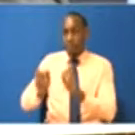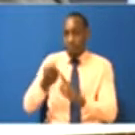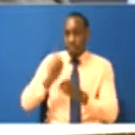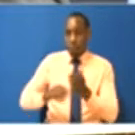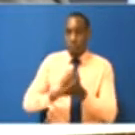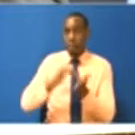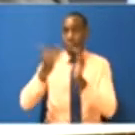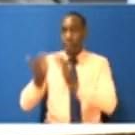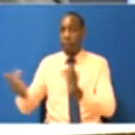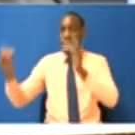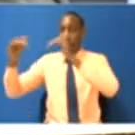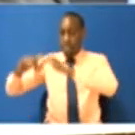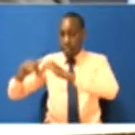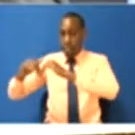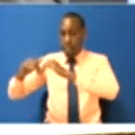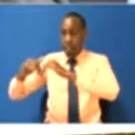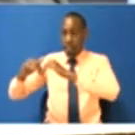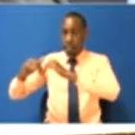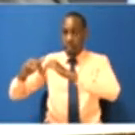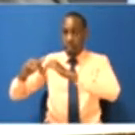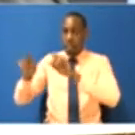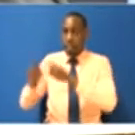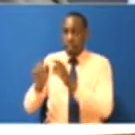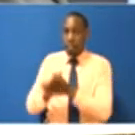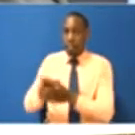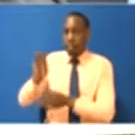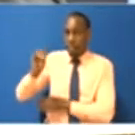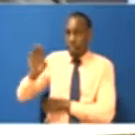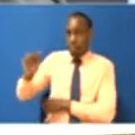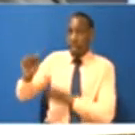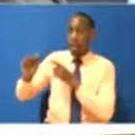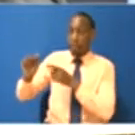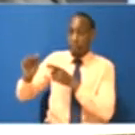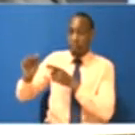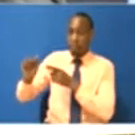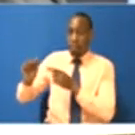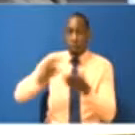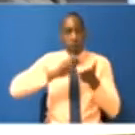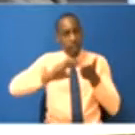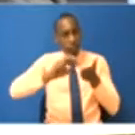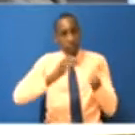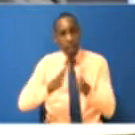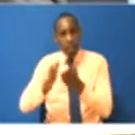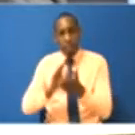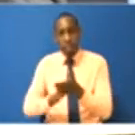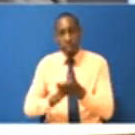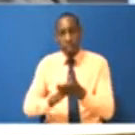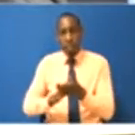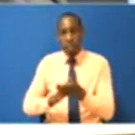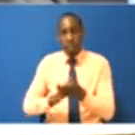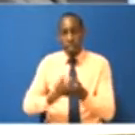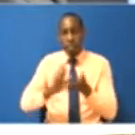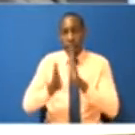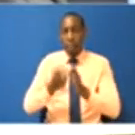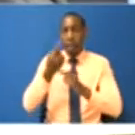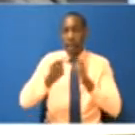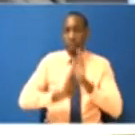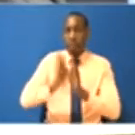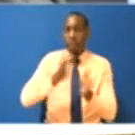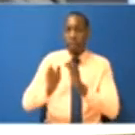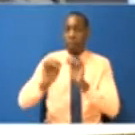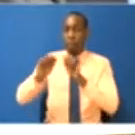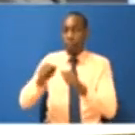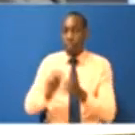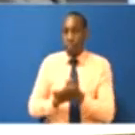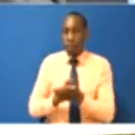to the assembly uh and and and you know have the mcas you know look at these plans turn them into annual development plans so that they can